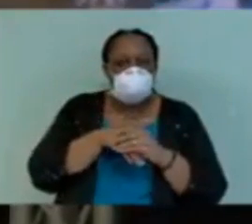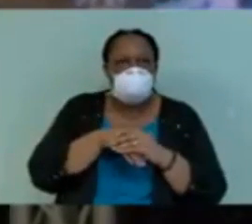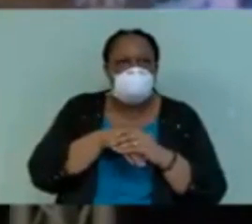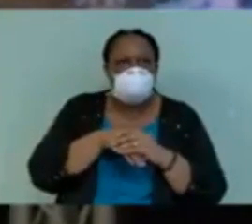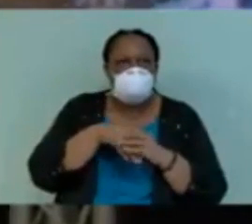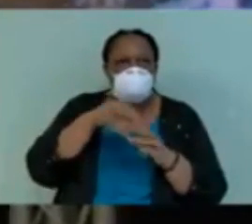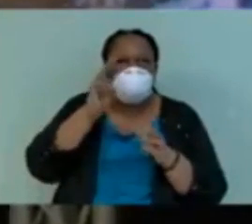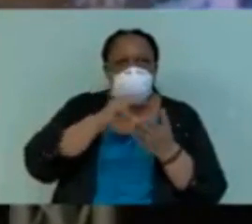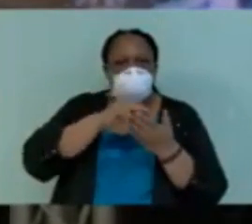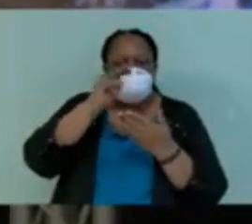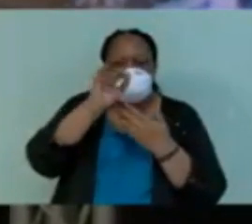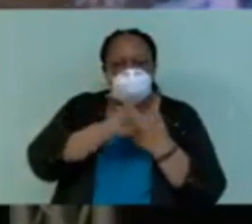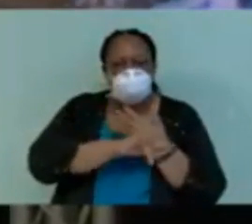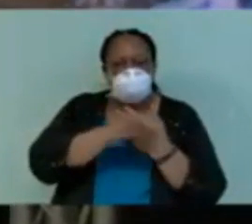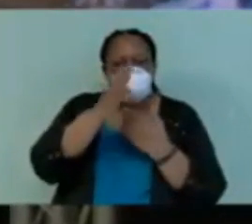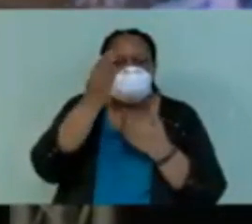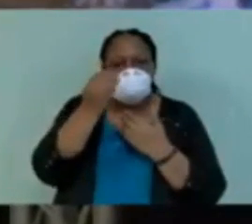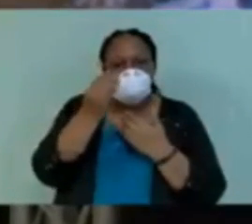an election,